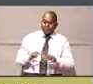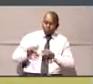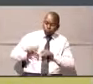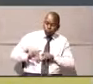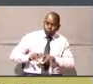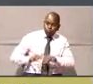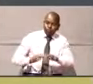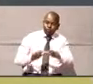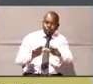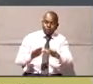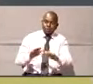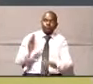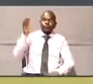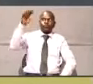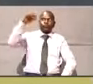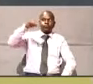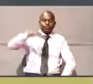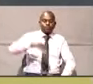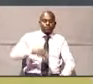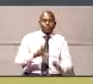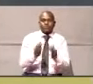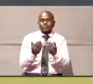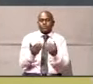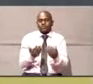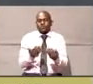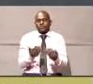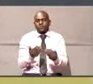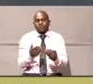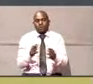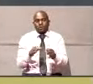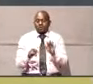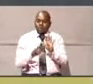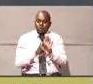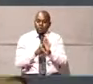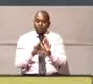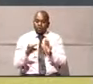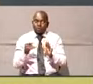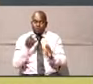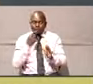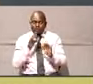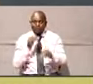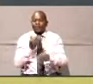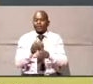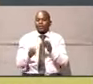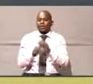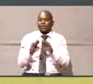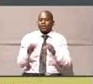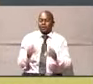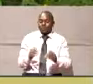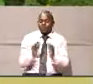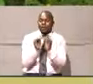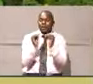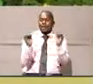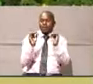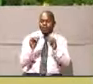arising from up there, the law even provides for which type of hills you can build. There's a gradient level that